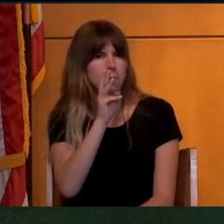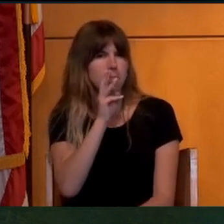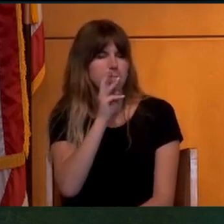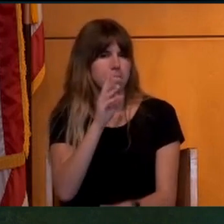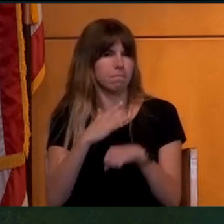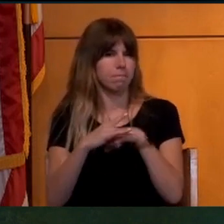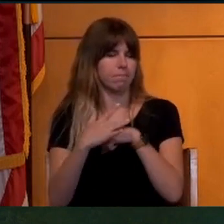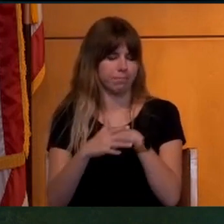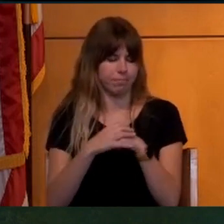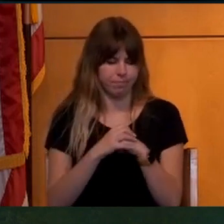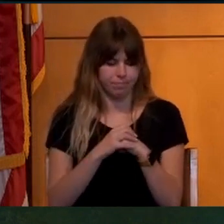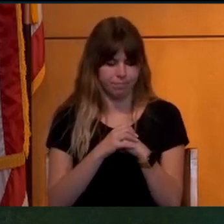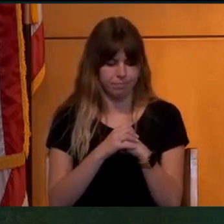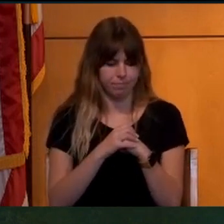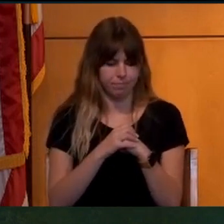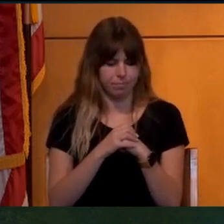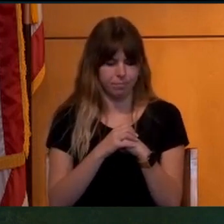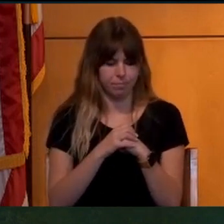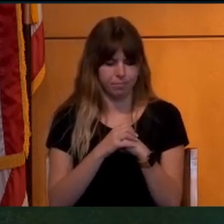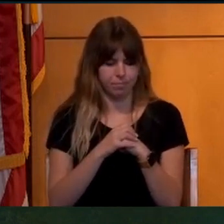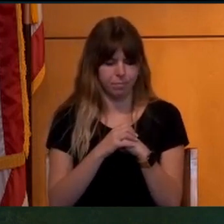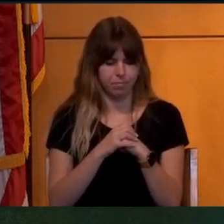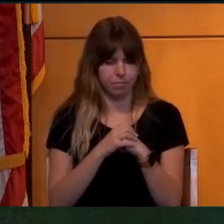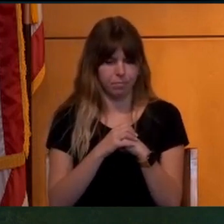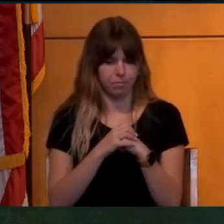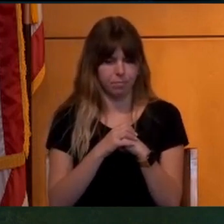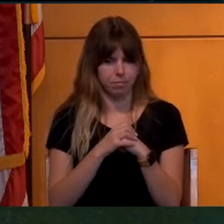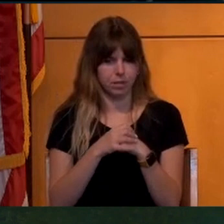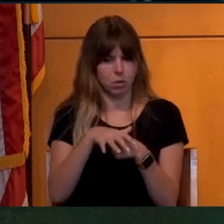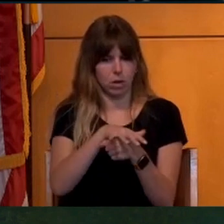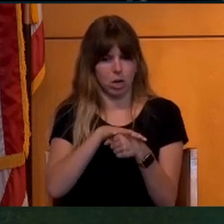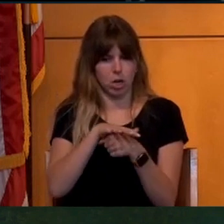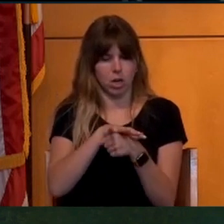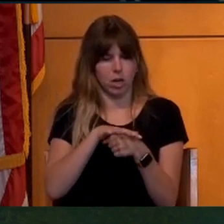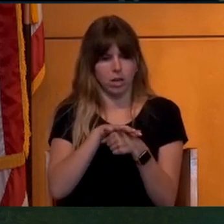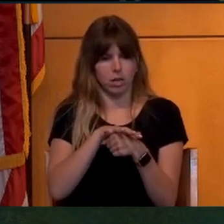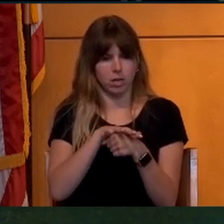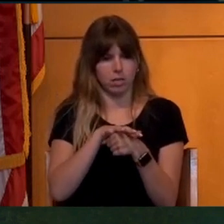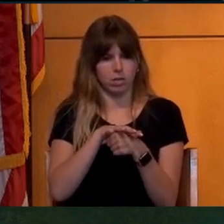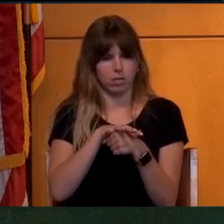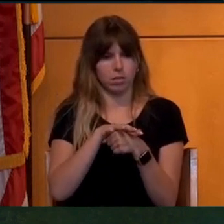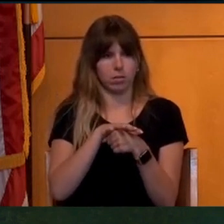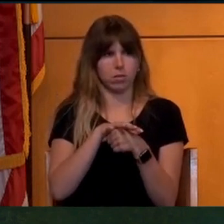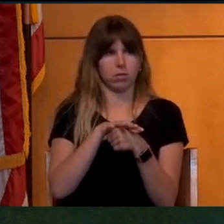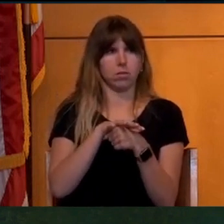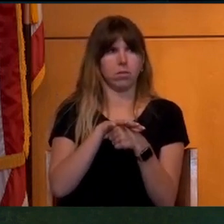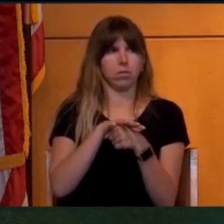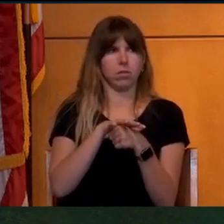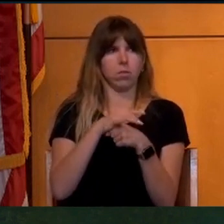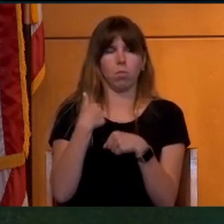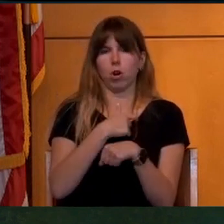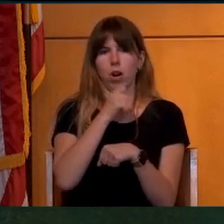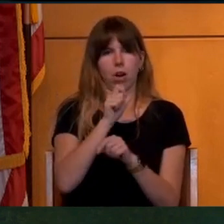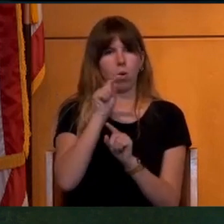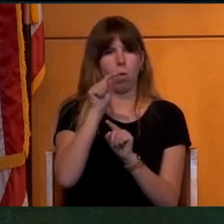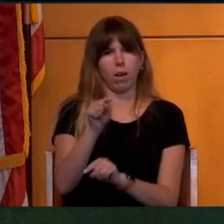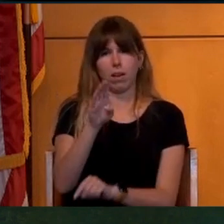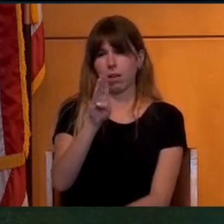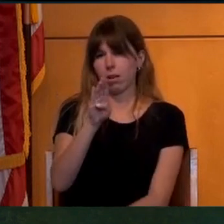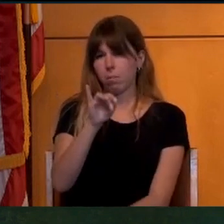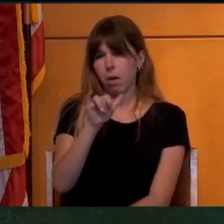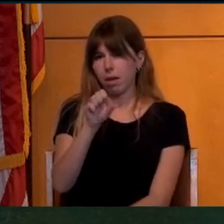So where are we going? The Viper mission area is an area near Cabeus. Often you hear we're going to Cabeus. No, we're not going to Cabeus. We're going to